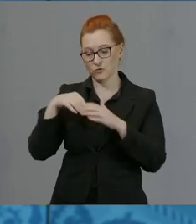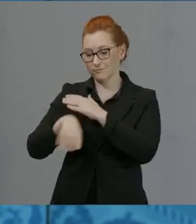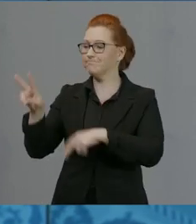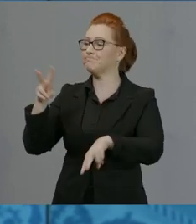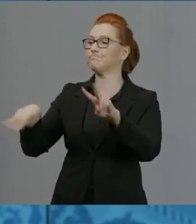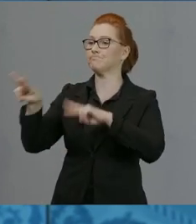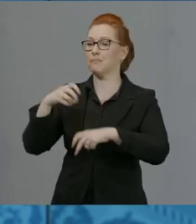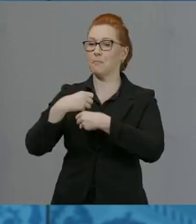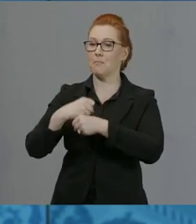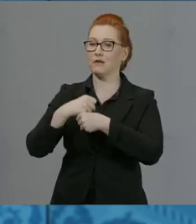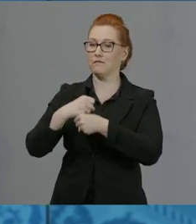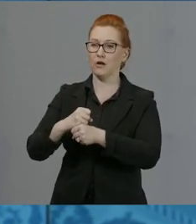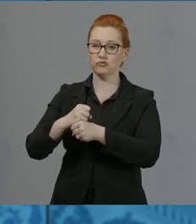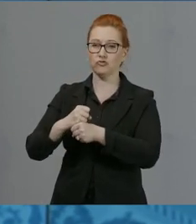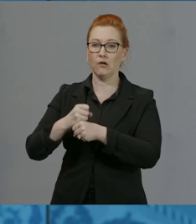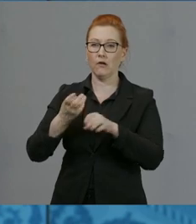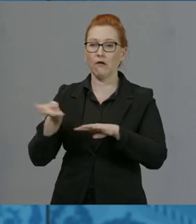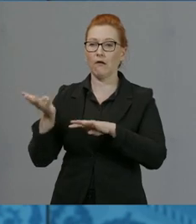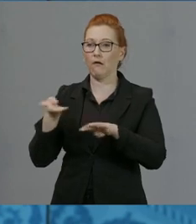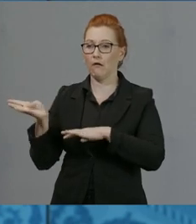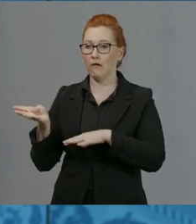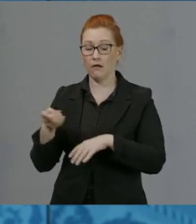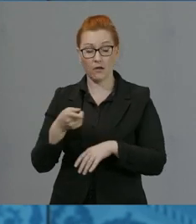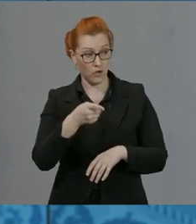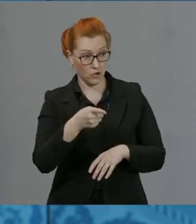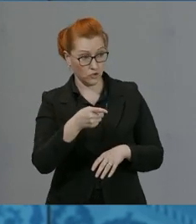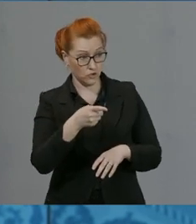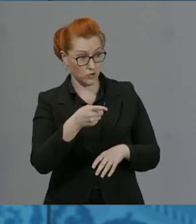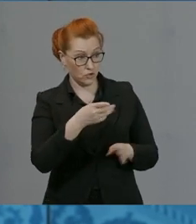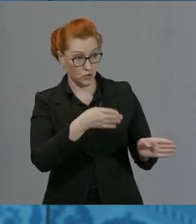plan on meeting with him tomorrow? Yes. And